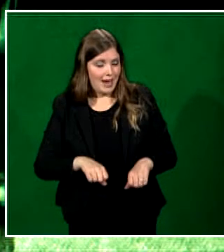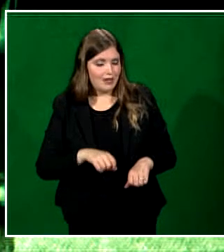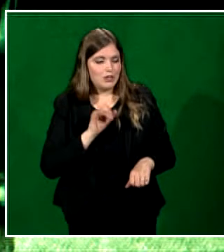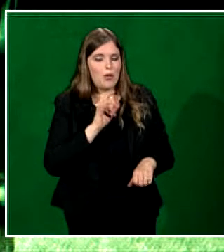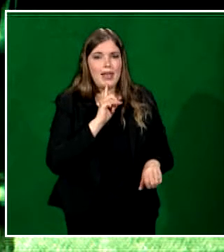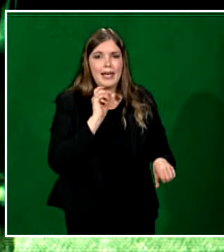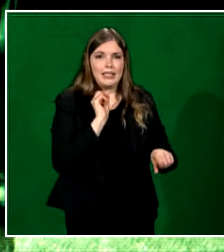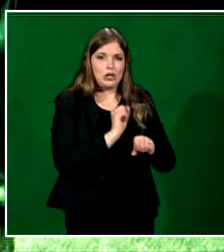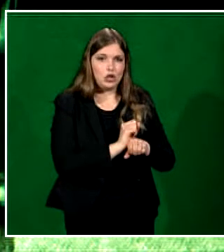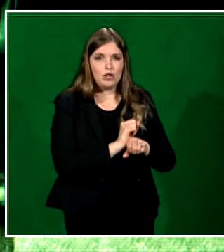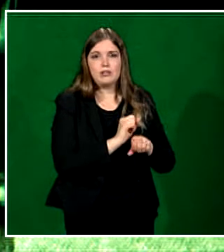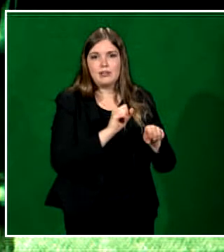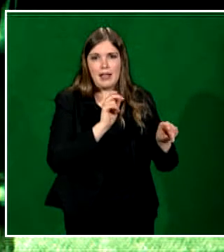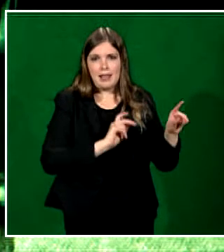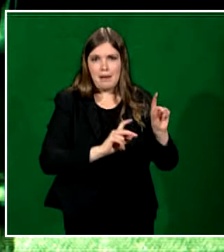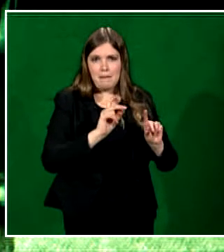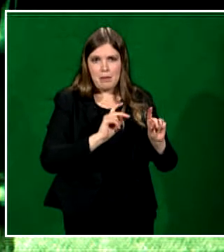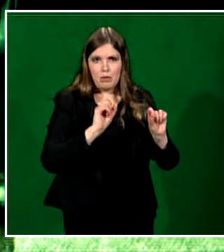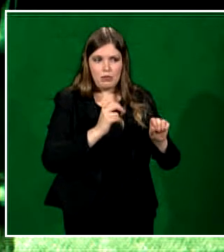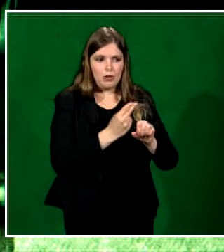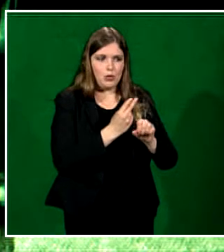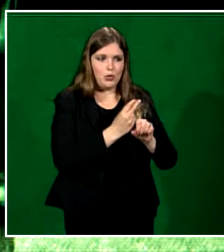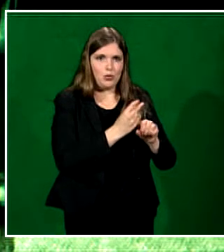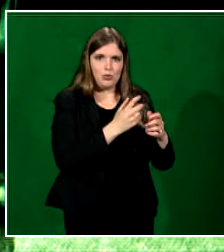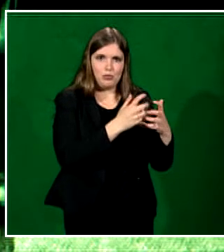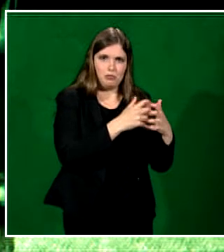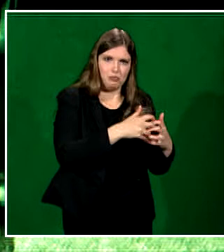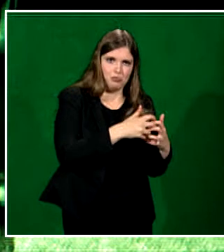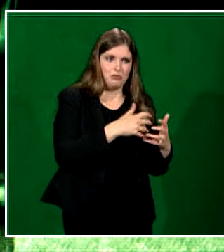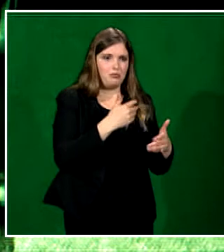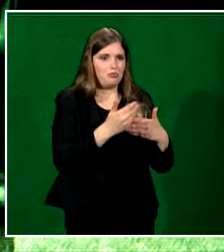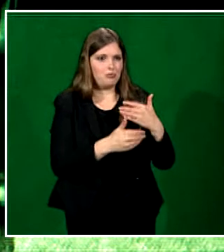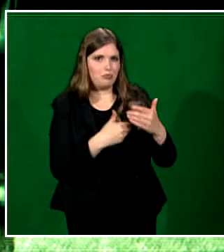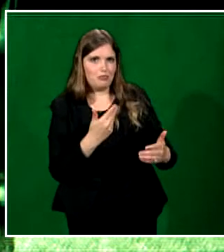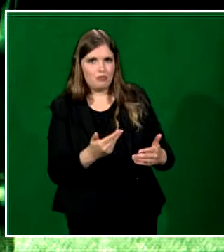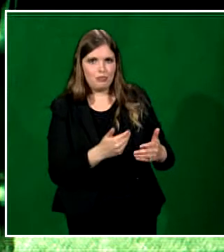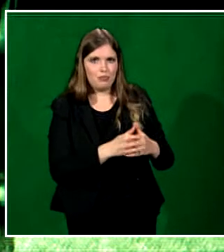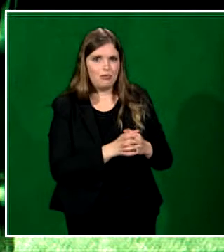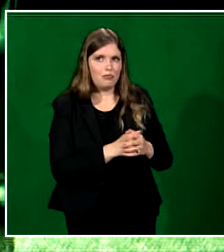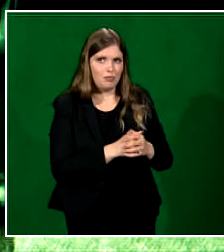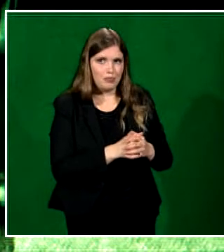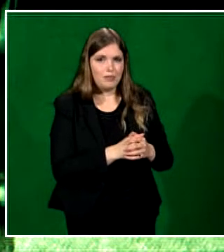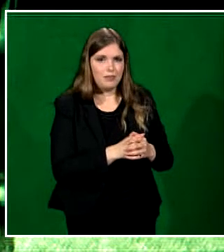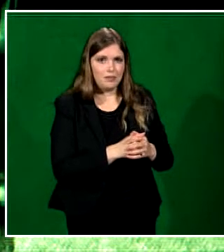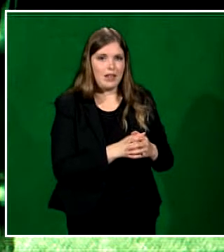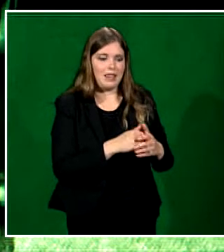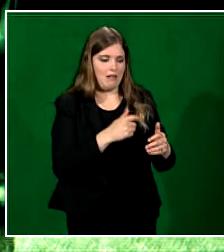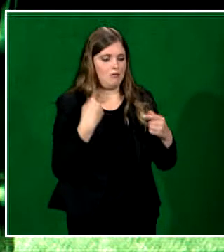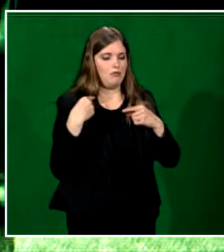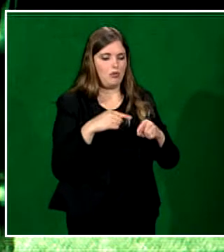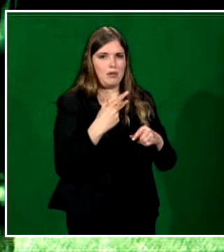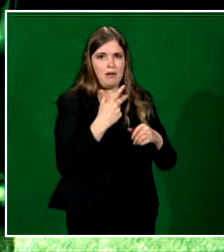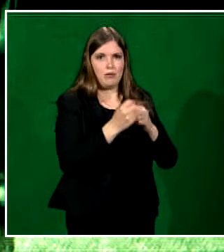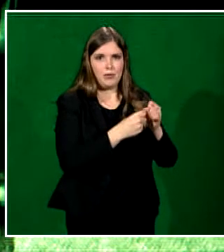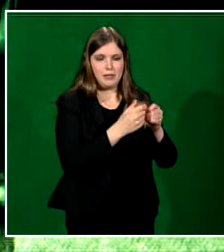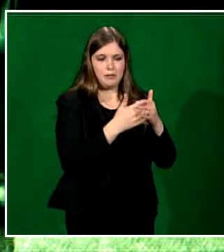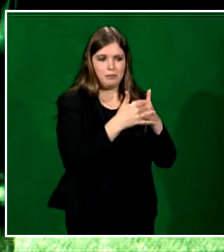can be profitable, not in a very short period of time as any other product would, but after a period of about 3 years that we projected.